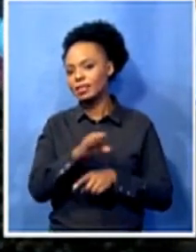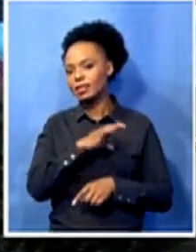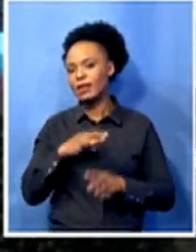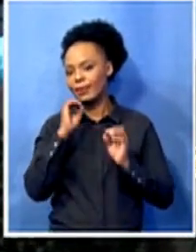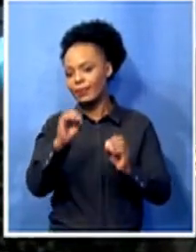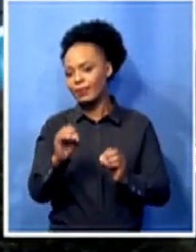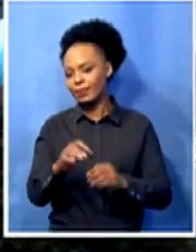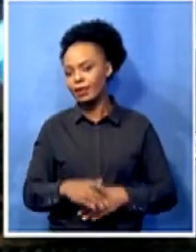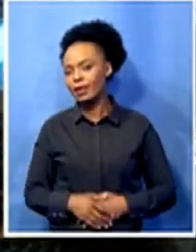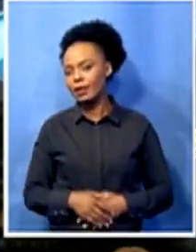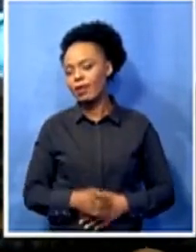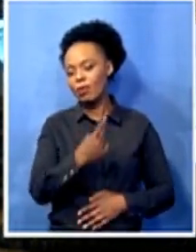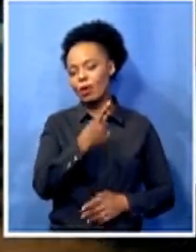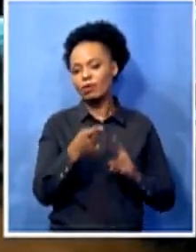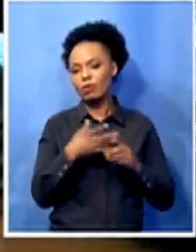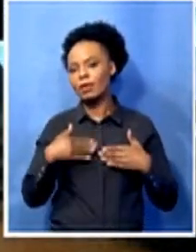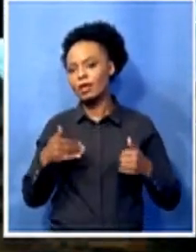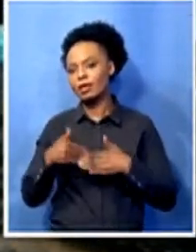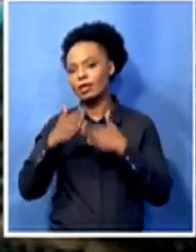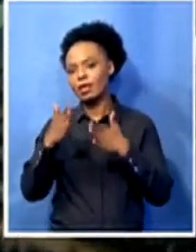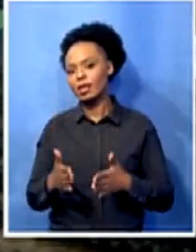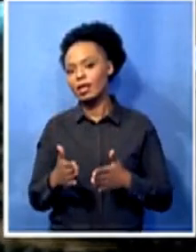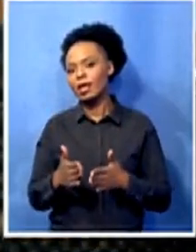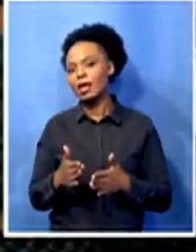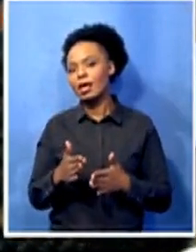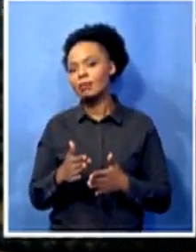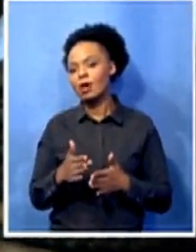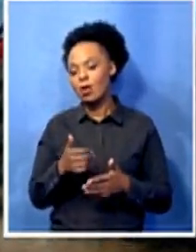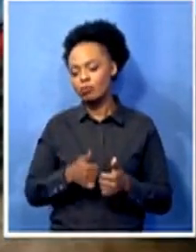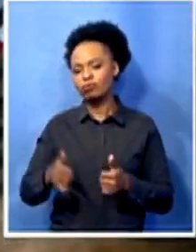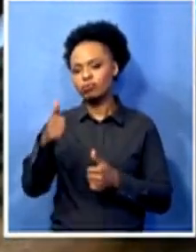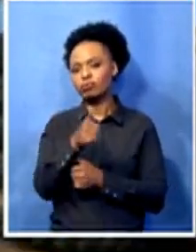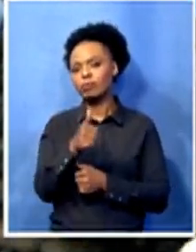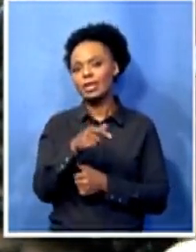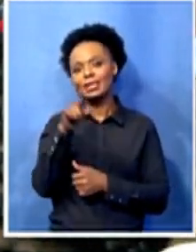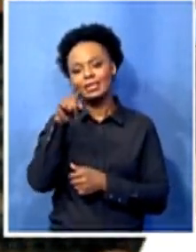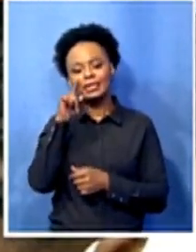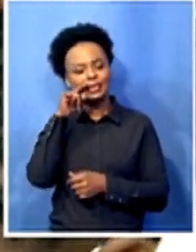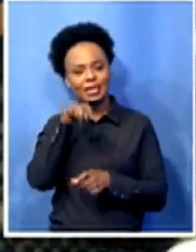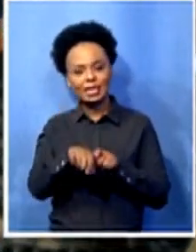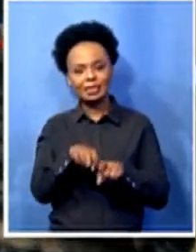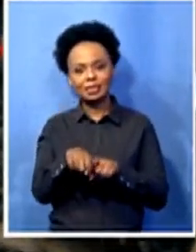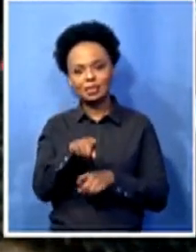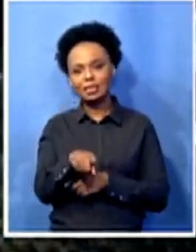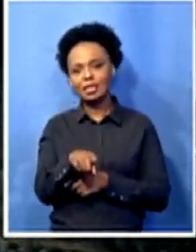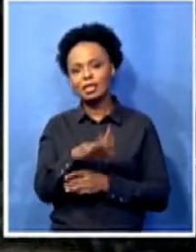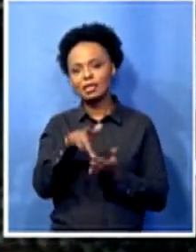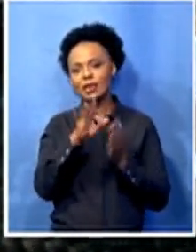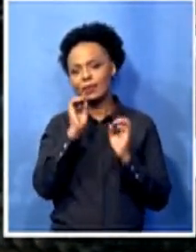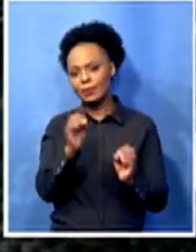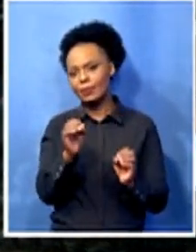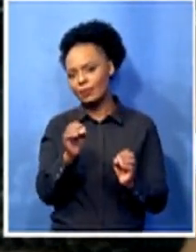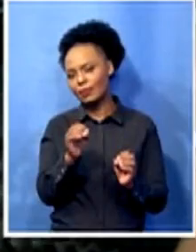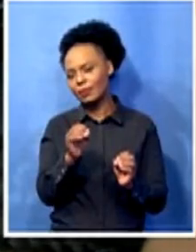expert testing, a rapid molecular test, either at the clinic or by referral. We